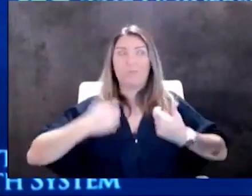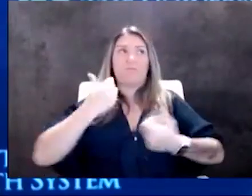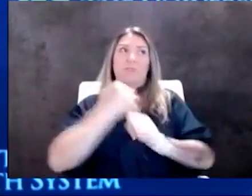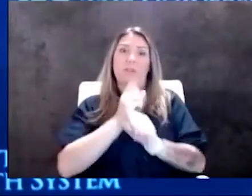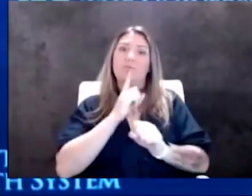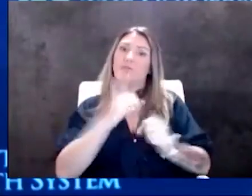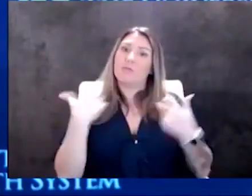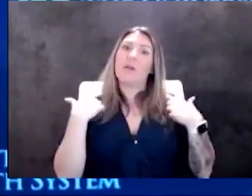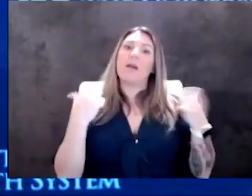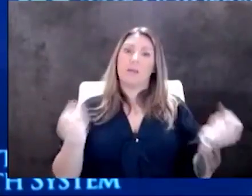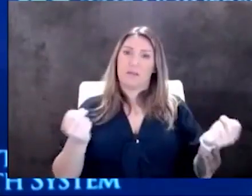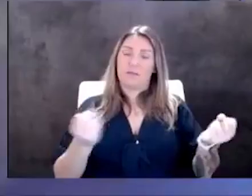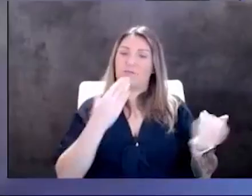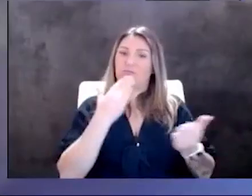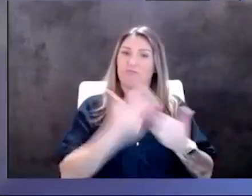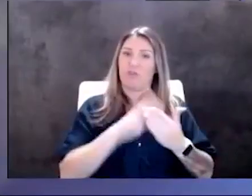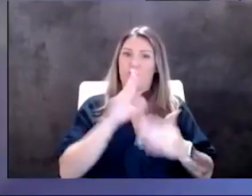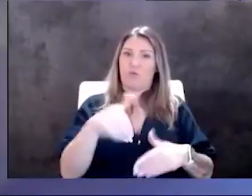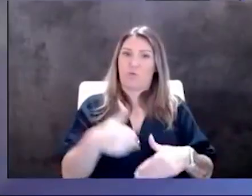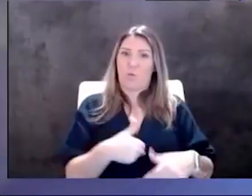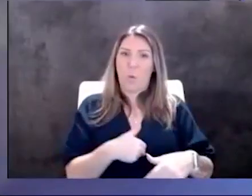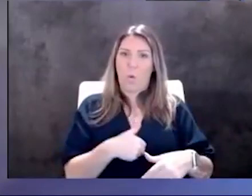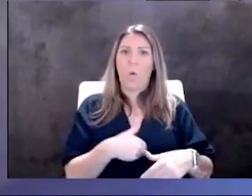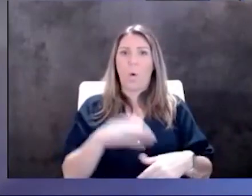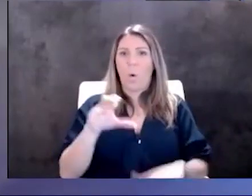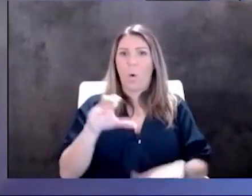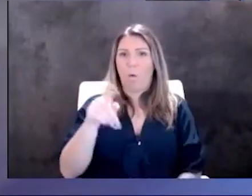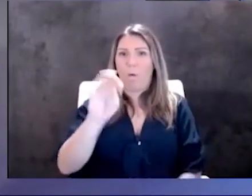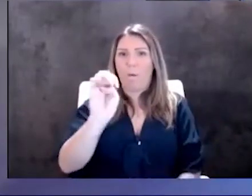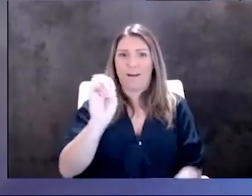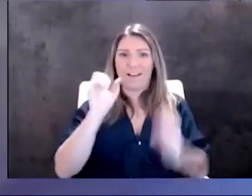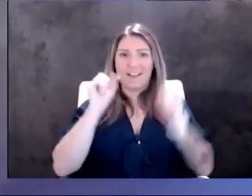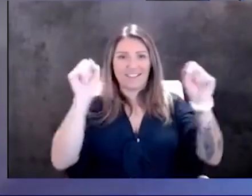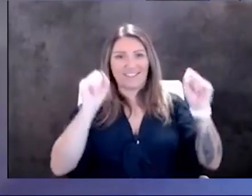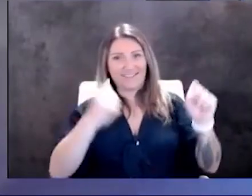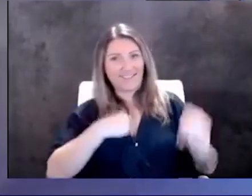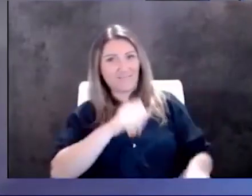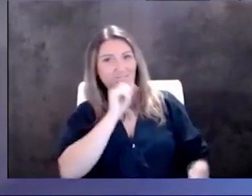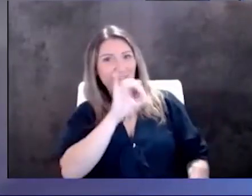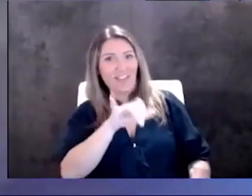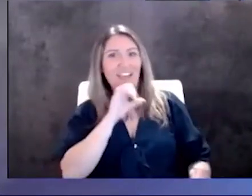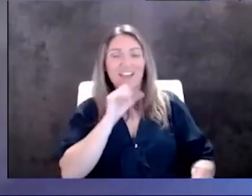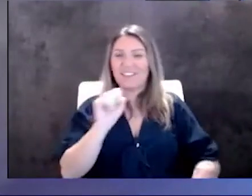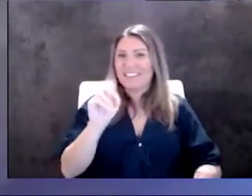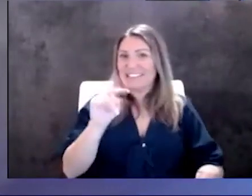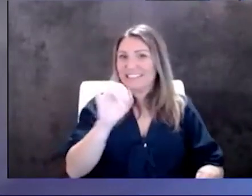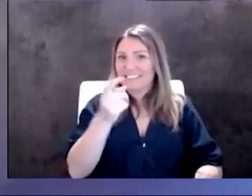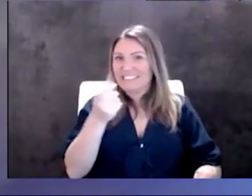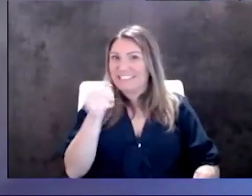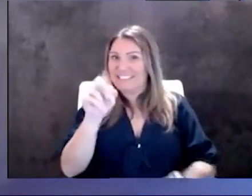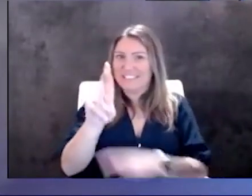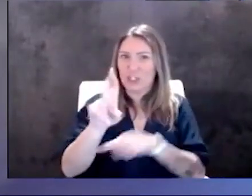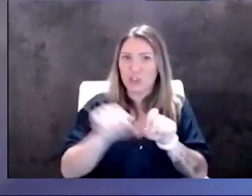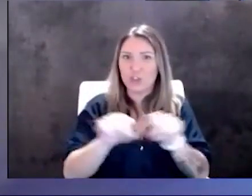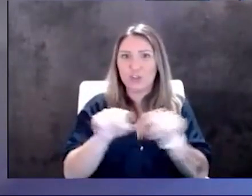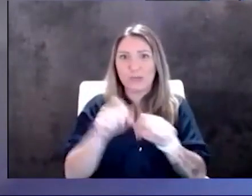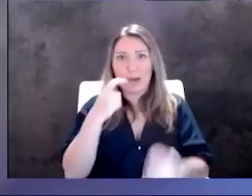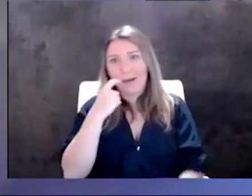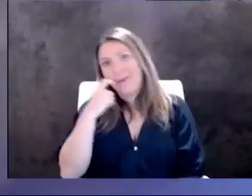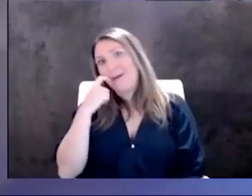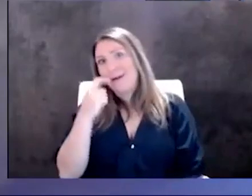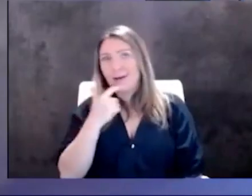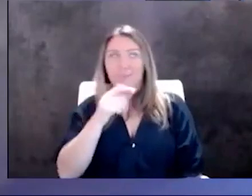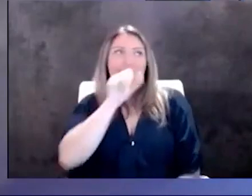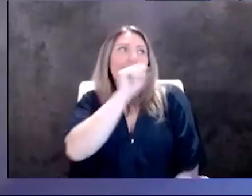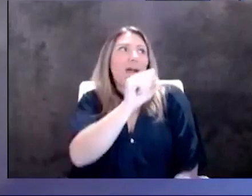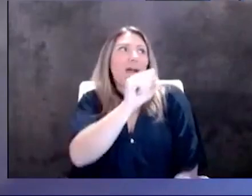good core exercise makes a huge difference. Yeah, and I love that as earlier. advice. I have kind of a sneaker addiction, so I'm totally with Yeah. that. So, Okay, new me, shoes and every Mahomes. 3 to You do 6 have months are